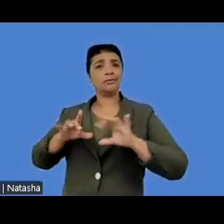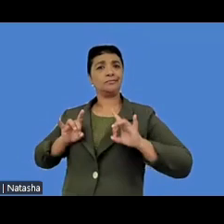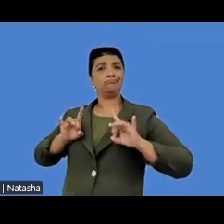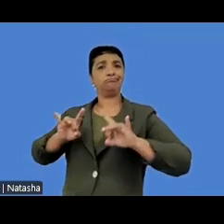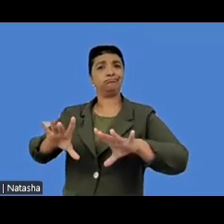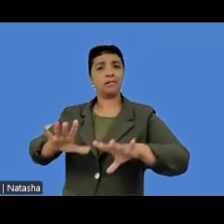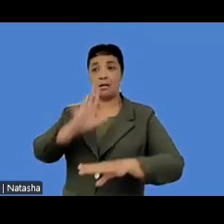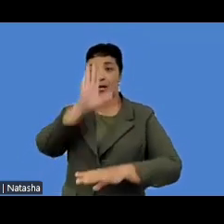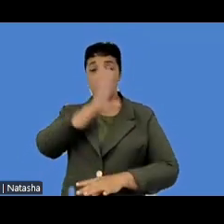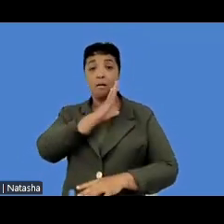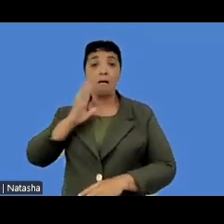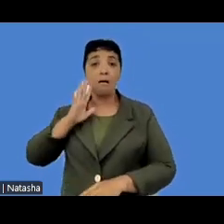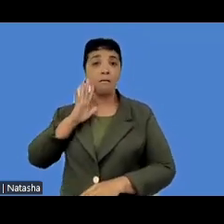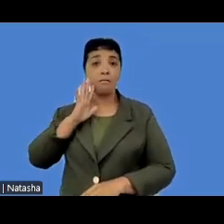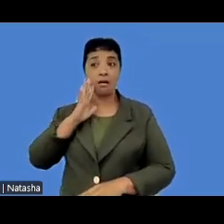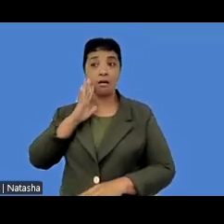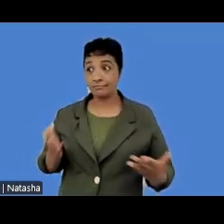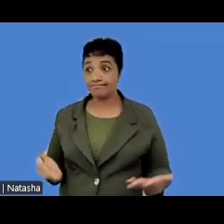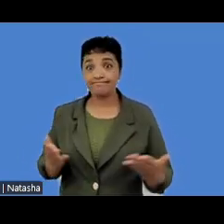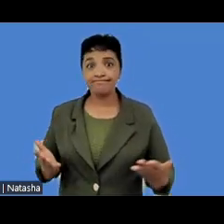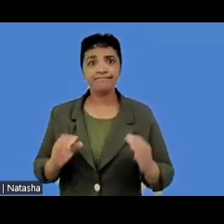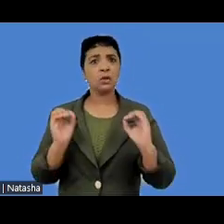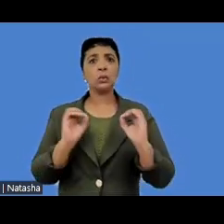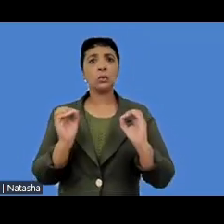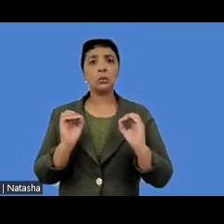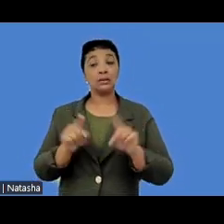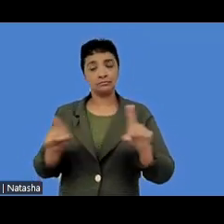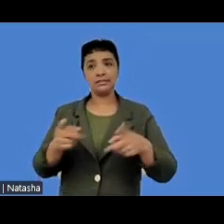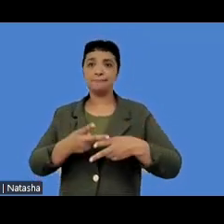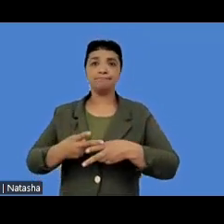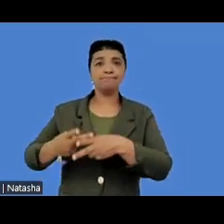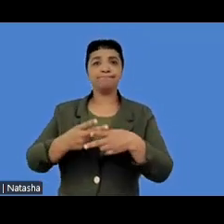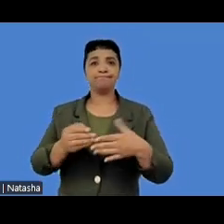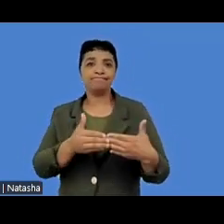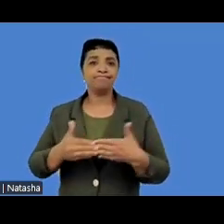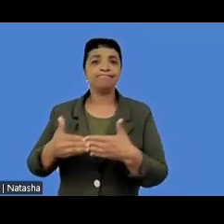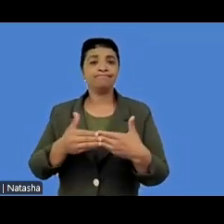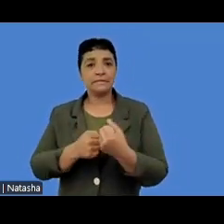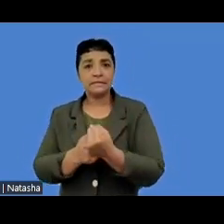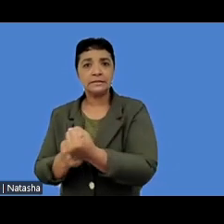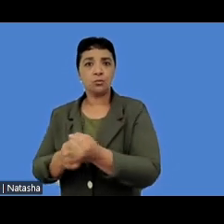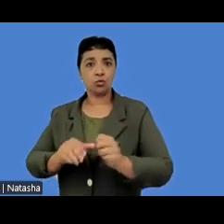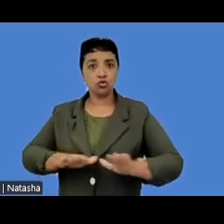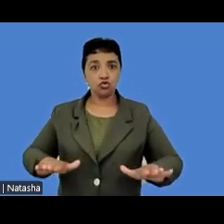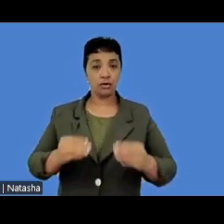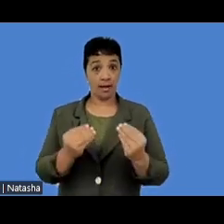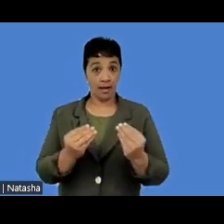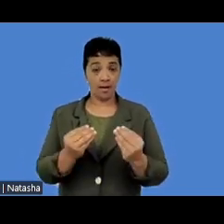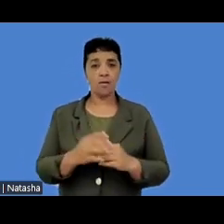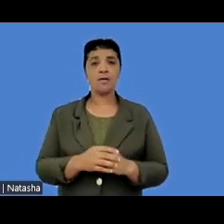were just unable to take care under them, to support these children. They lack